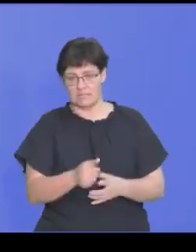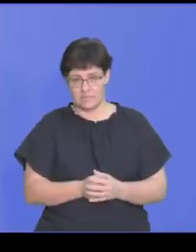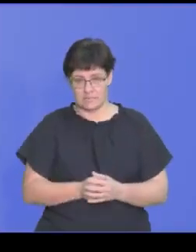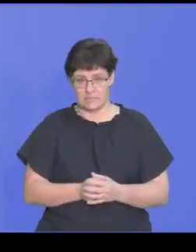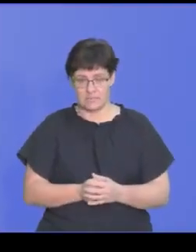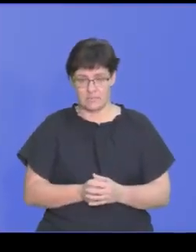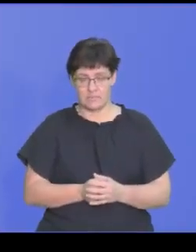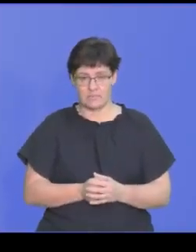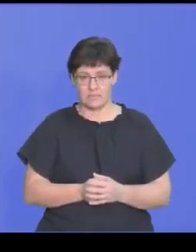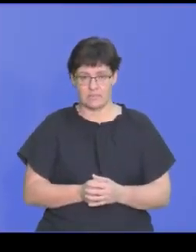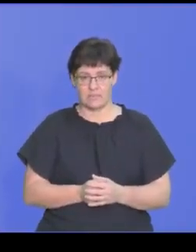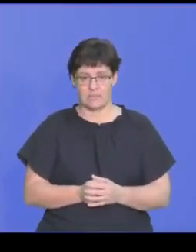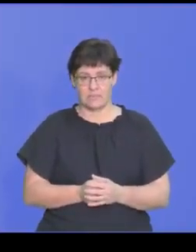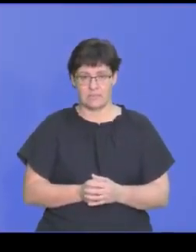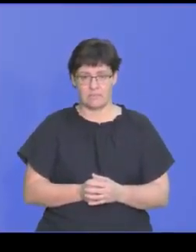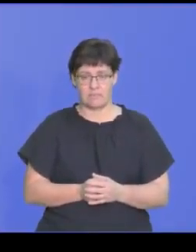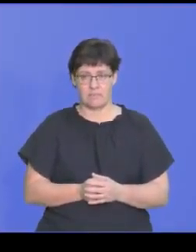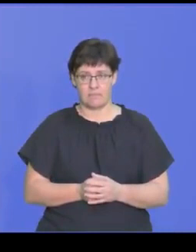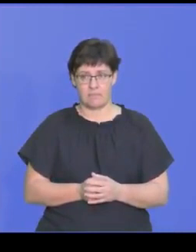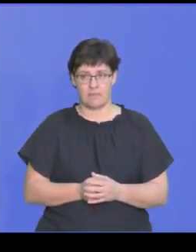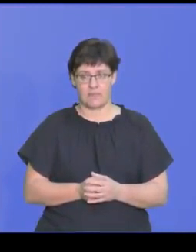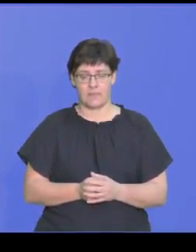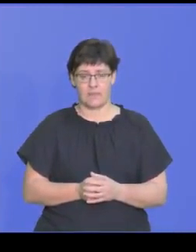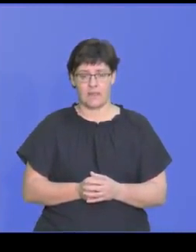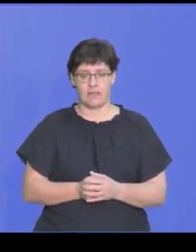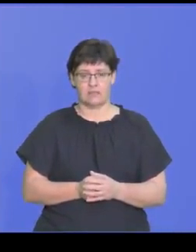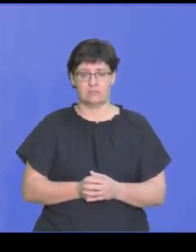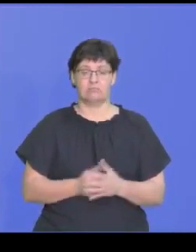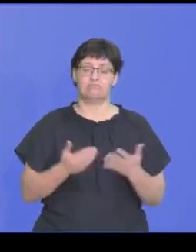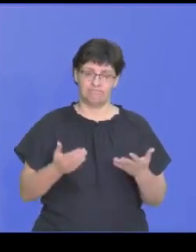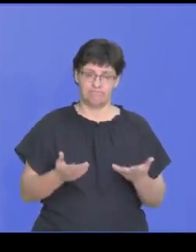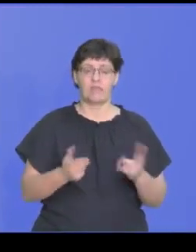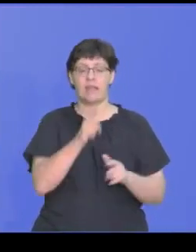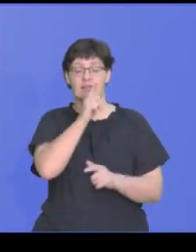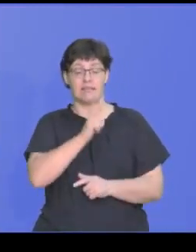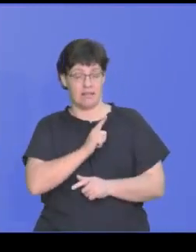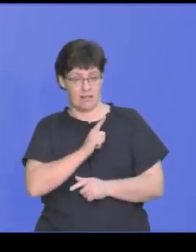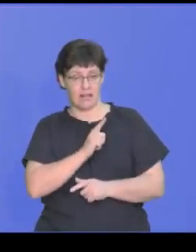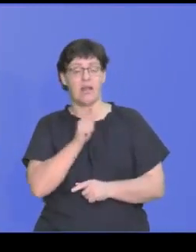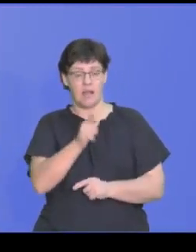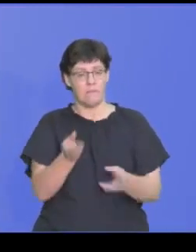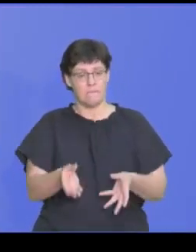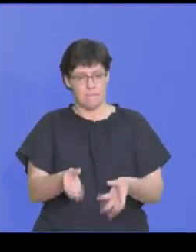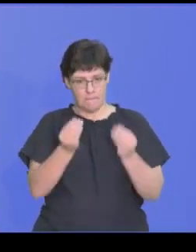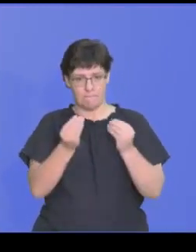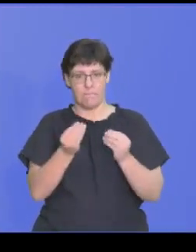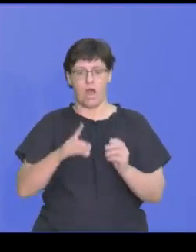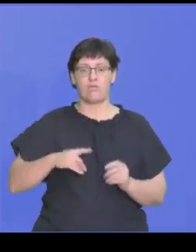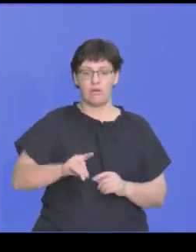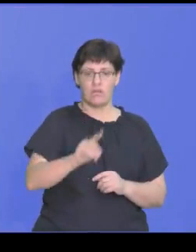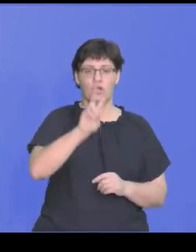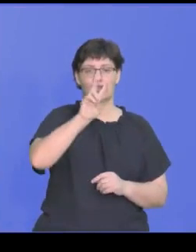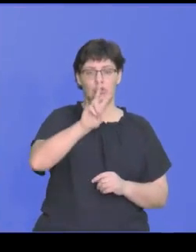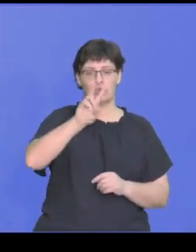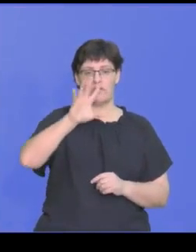Then it tells us that he receives a contribution of 250 Canadian dollars from his son who worked in Canada.